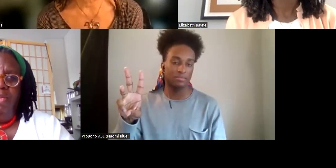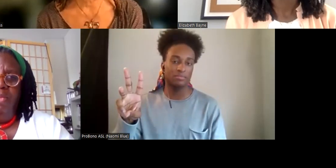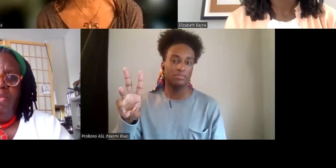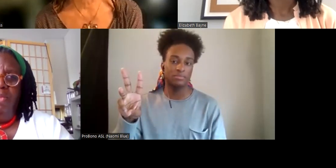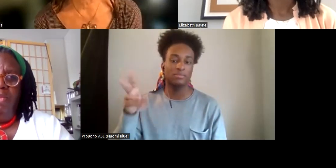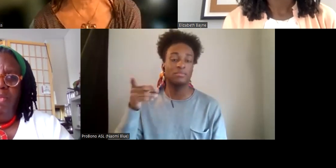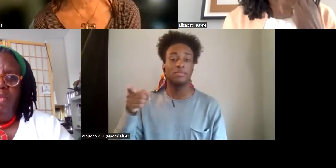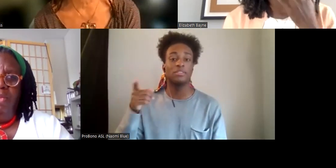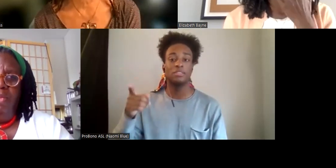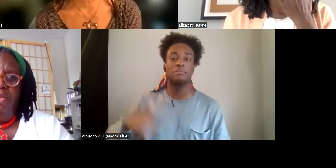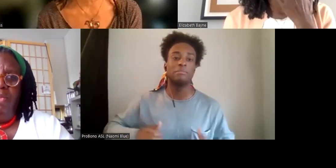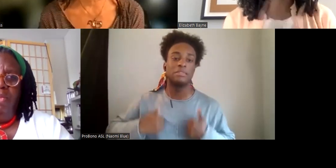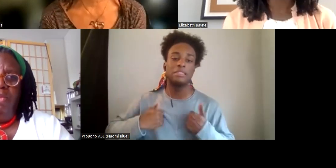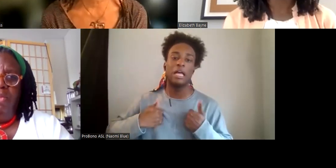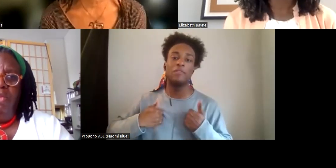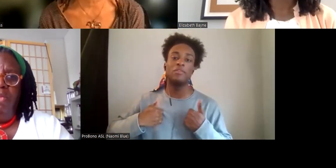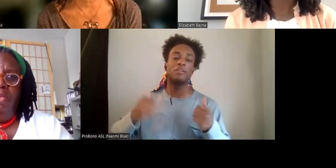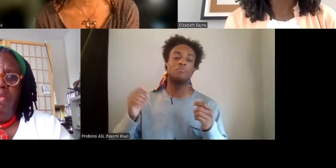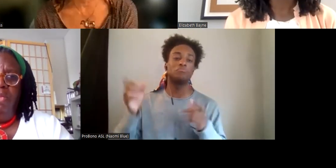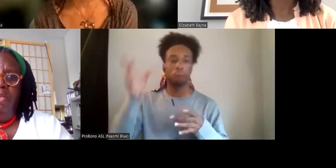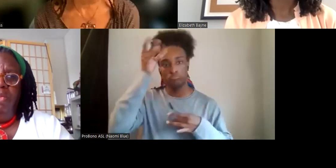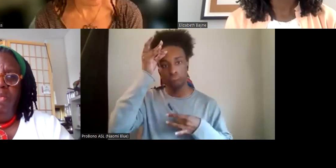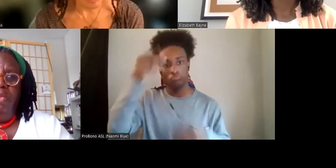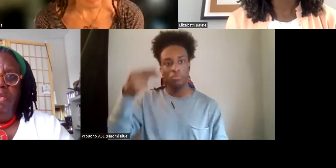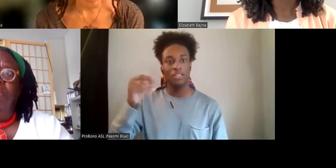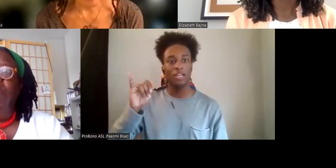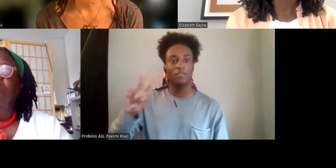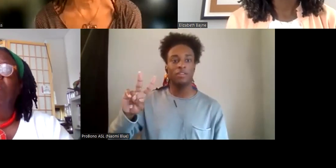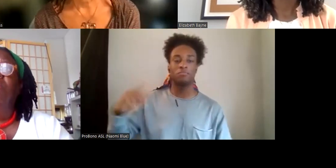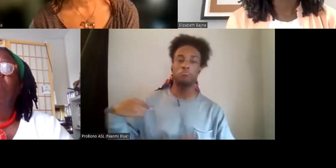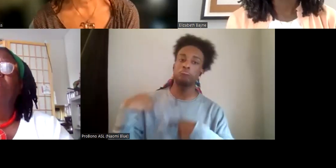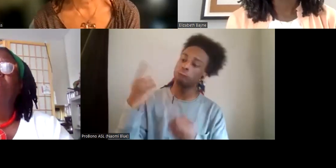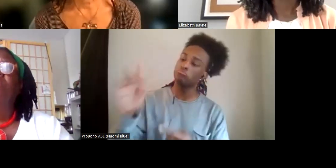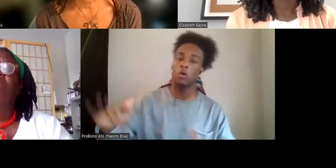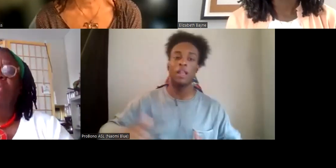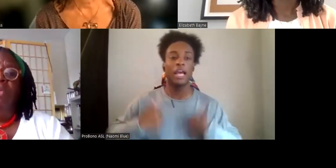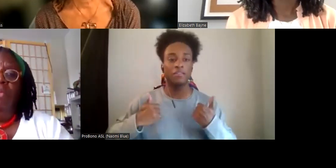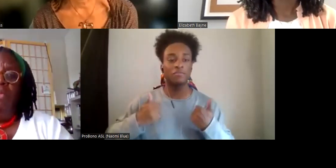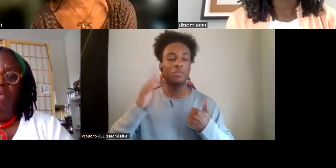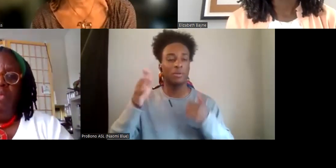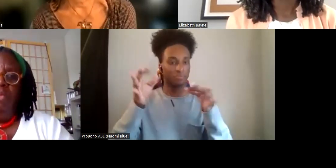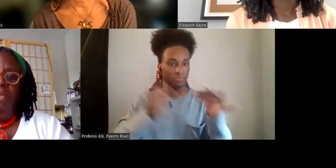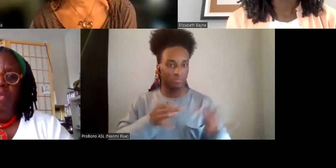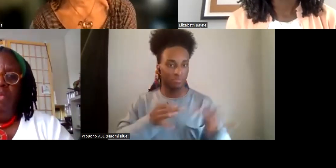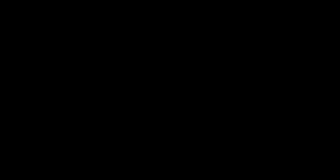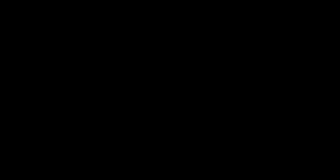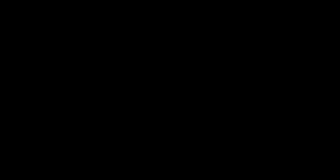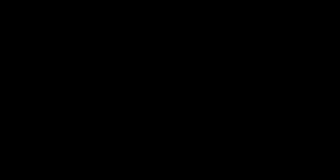she's been living with HIV her entire life, as she'll tell you. Okay, let's do the clip, Sergio.